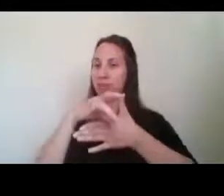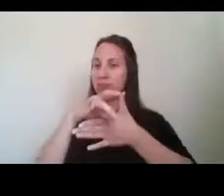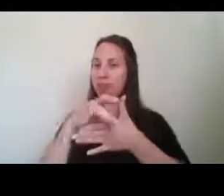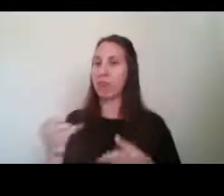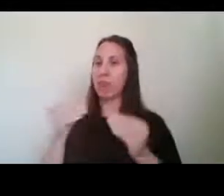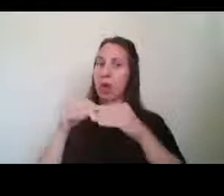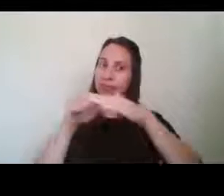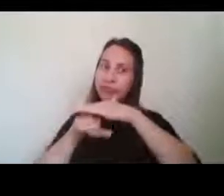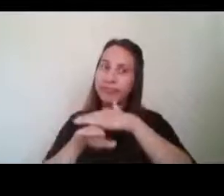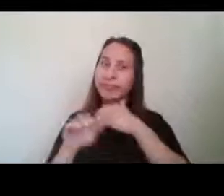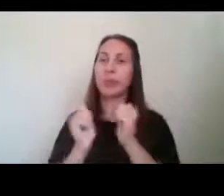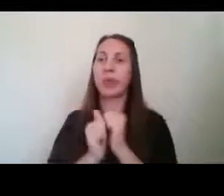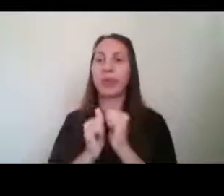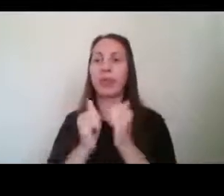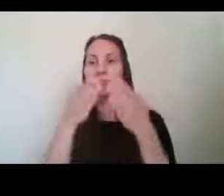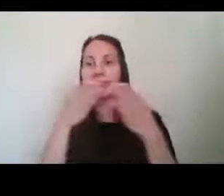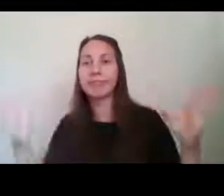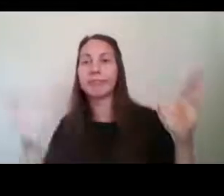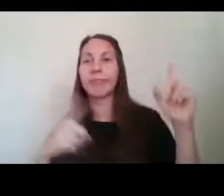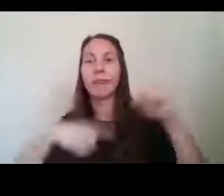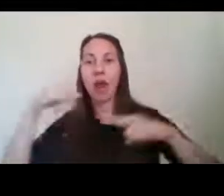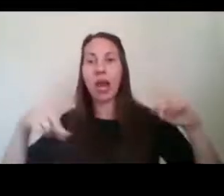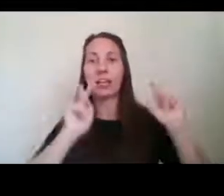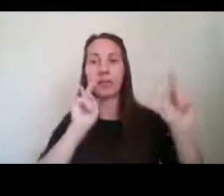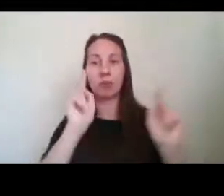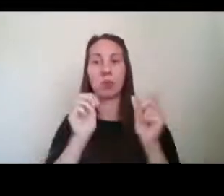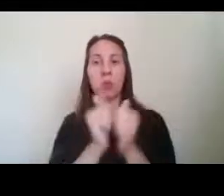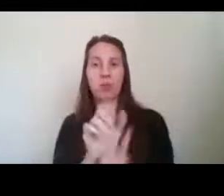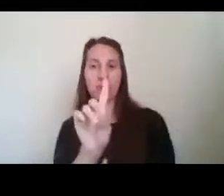people with disabilities. Go to the next slide.